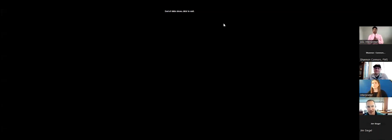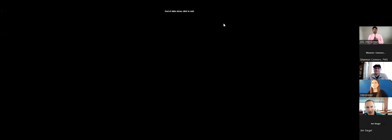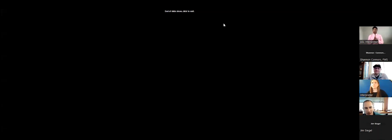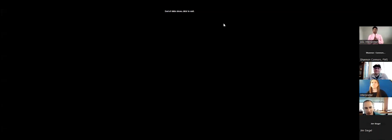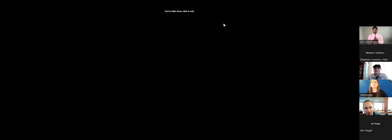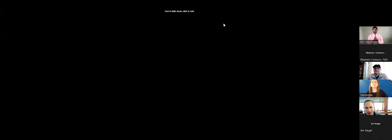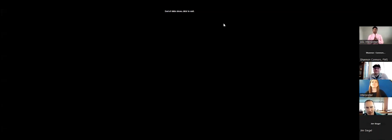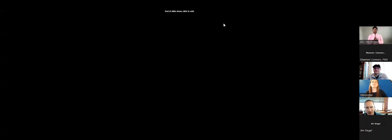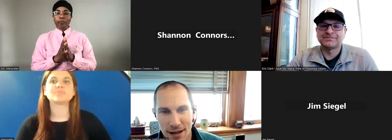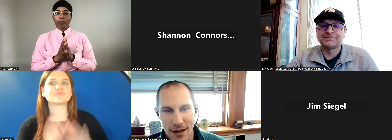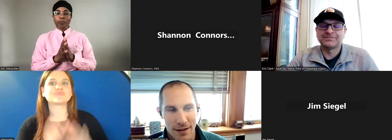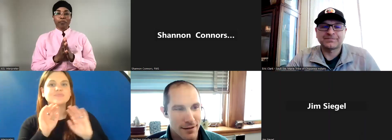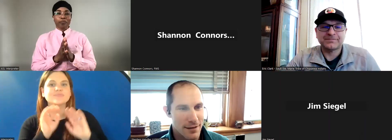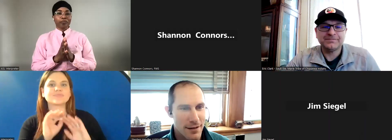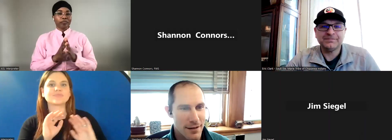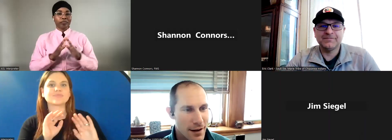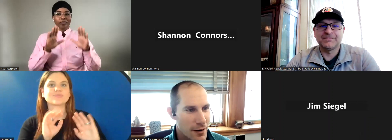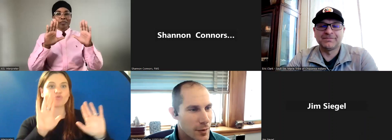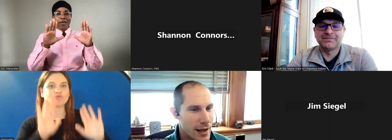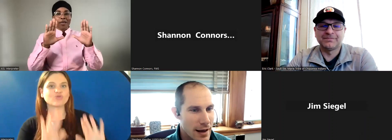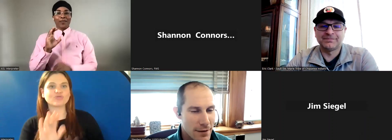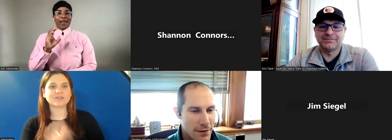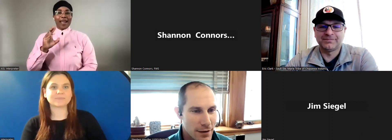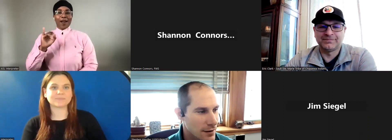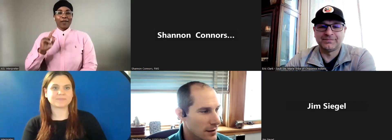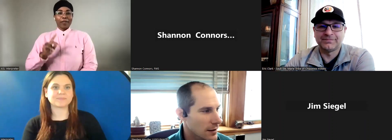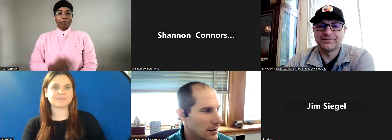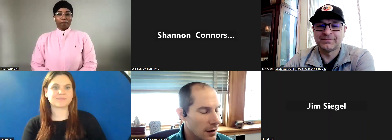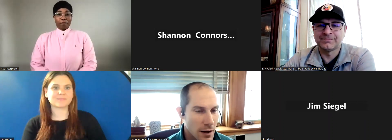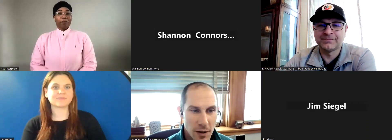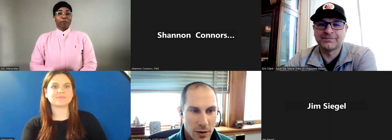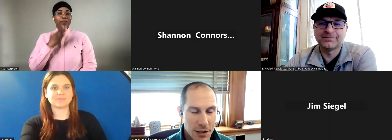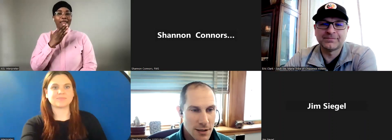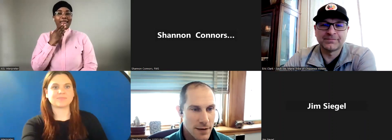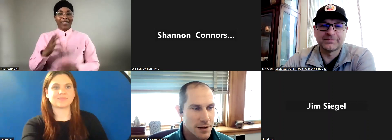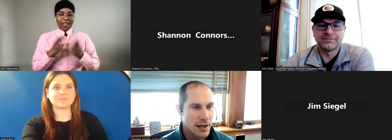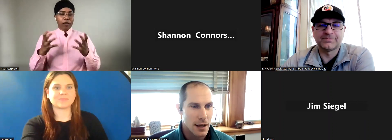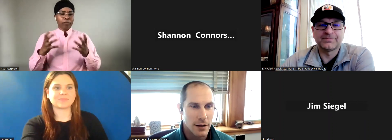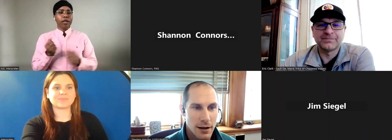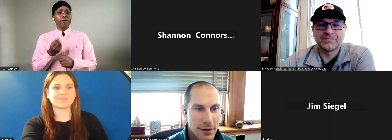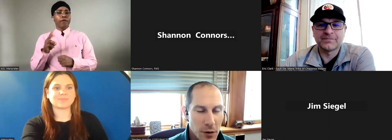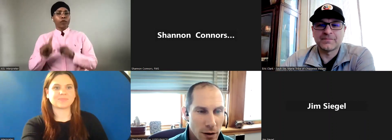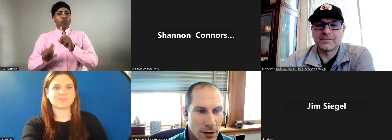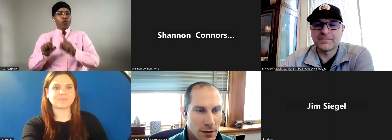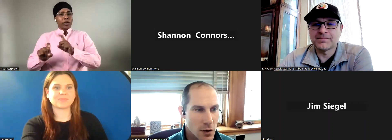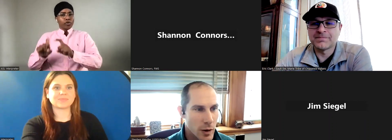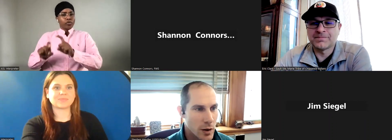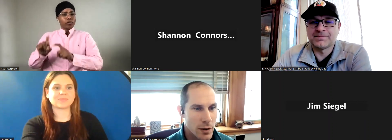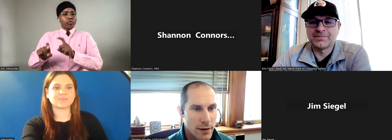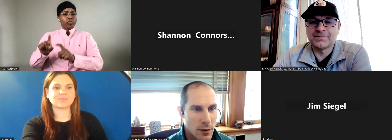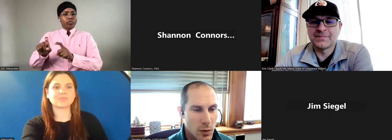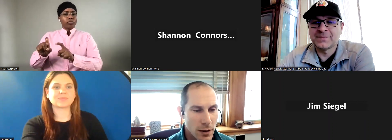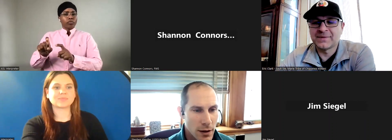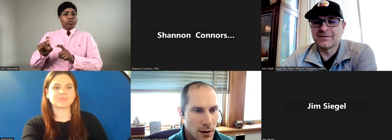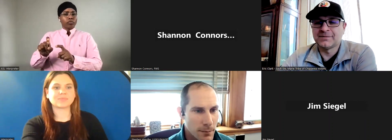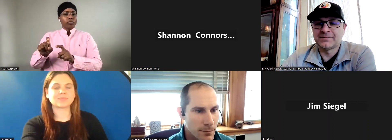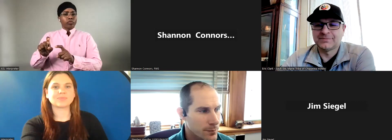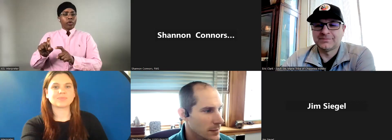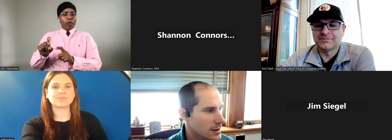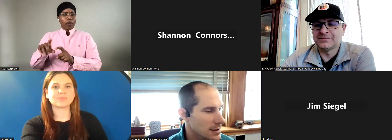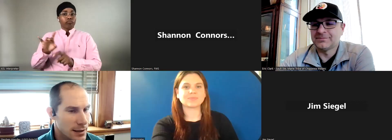That was great, Eric. Thanks a lot. We have a couple of questions in the chat. I'll give you one quick one and then